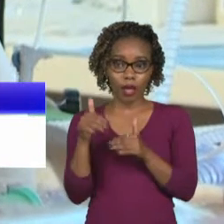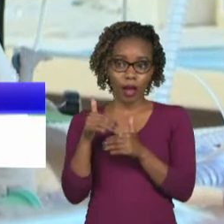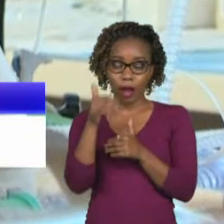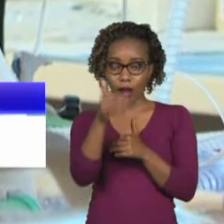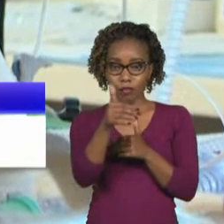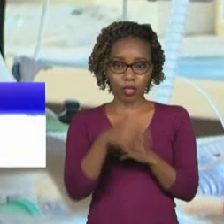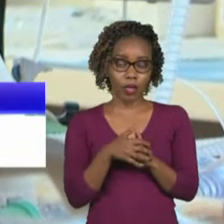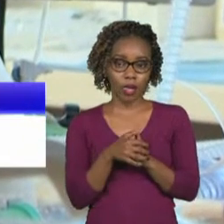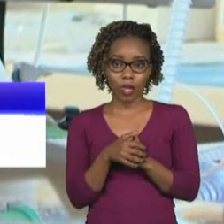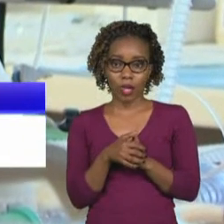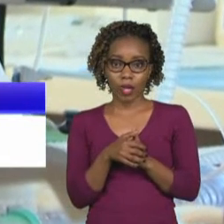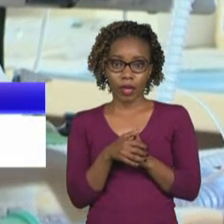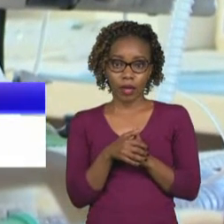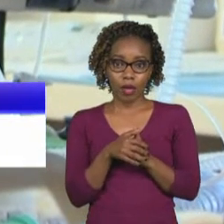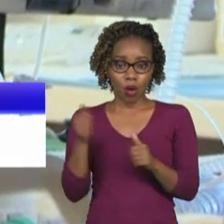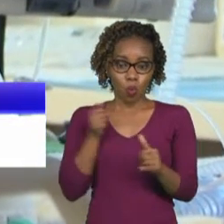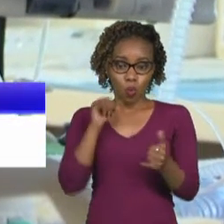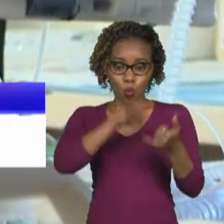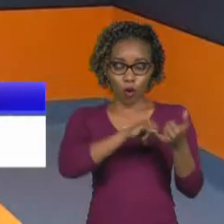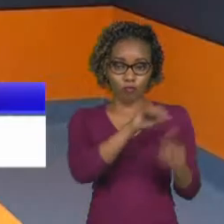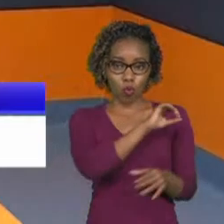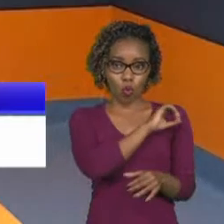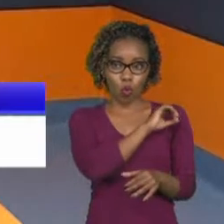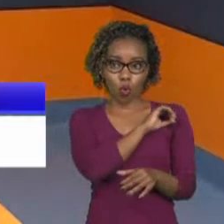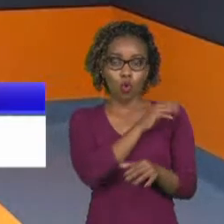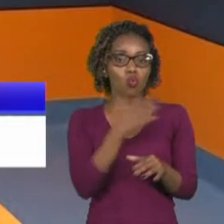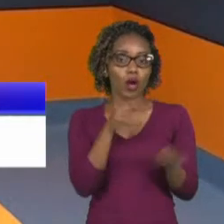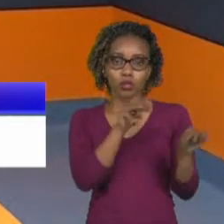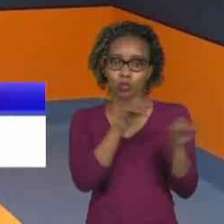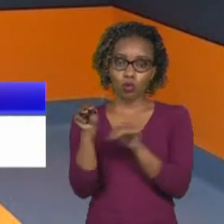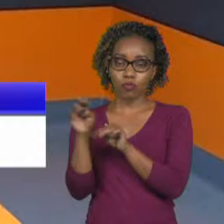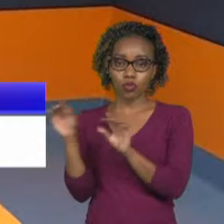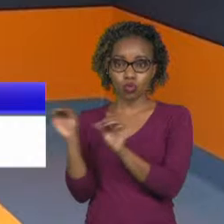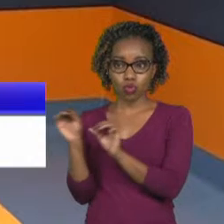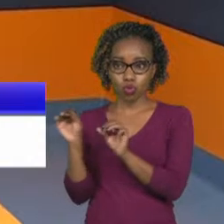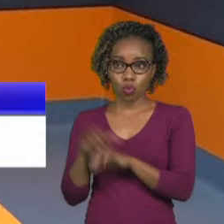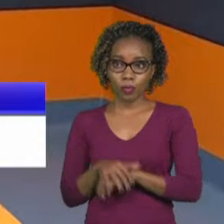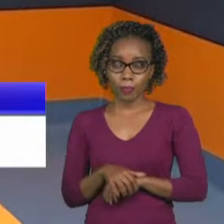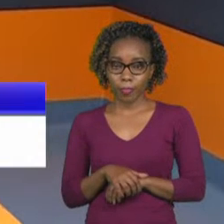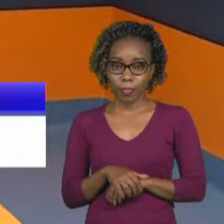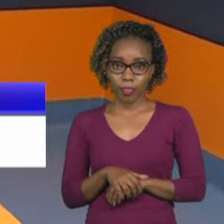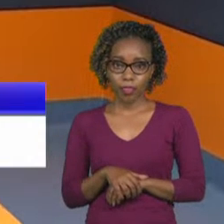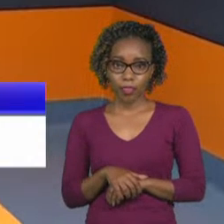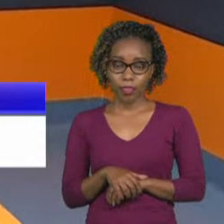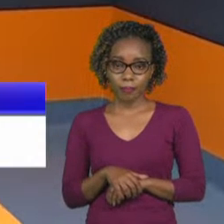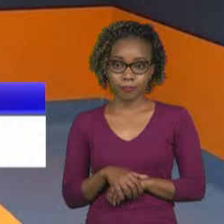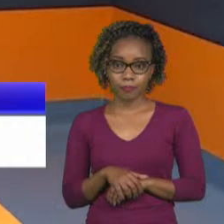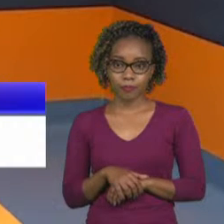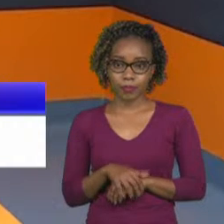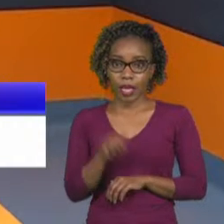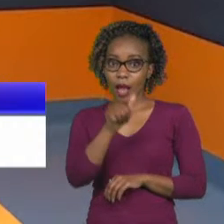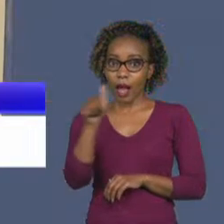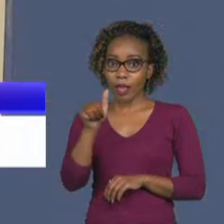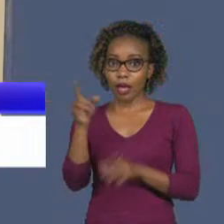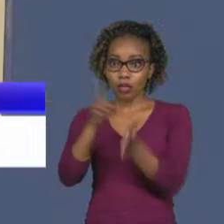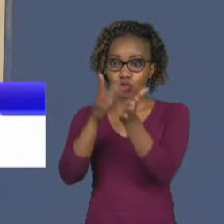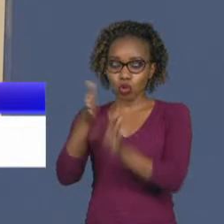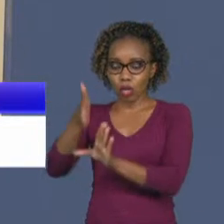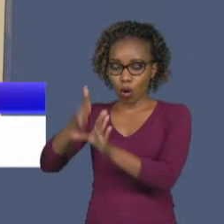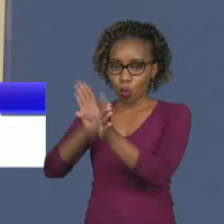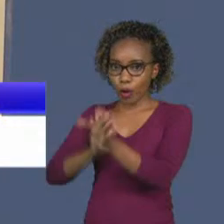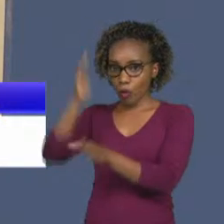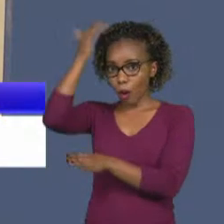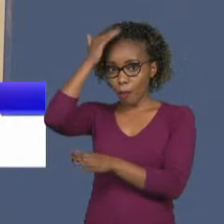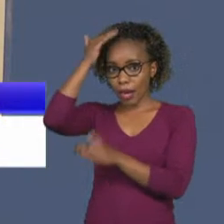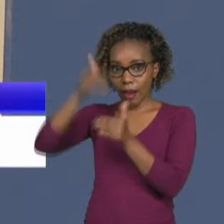day in the post, saying his wife did not want to move. His predecessor, Giuseppe Zuccarelli, quit on Monday after a furor